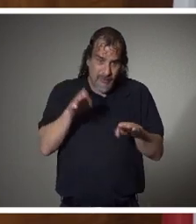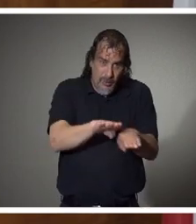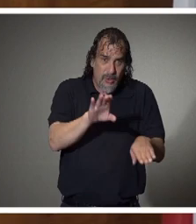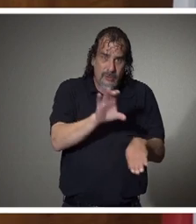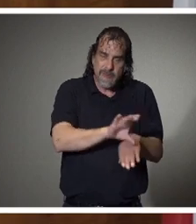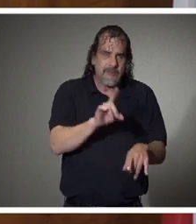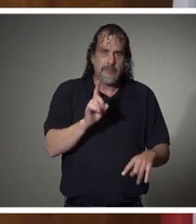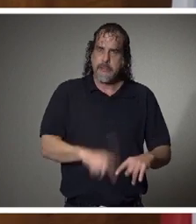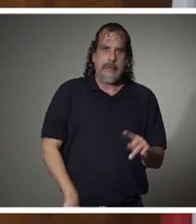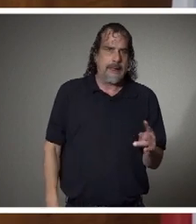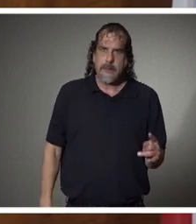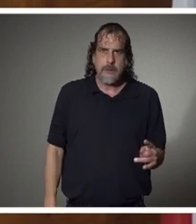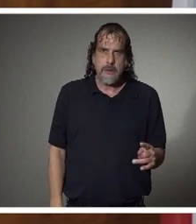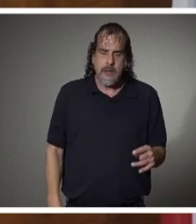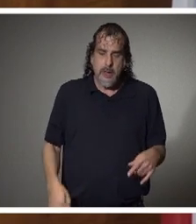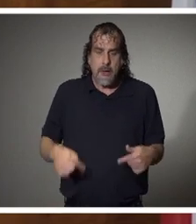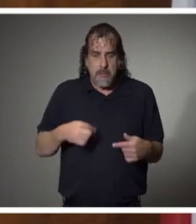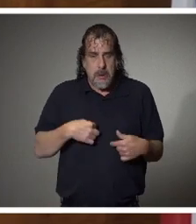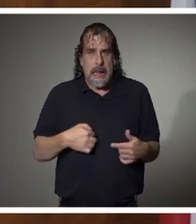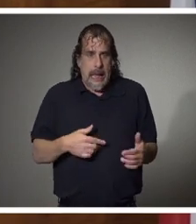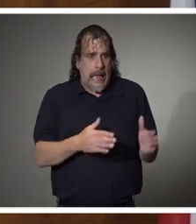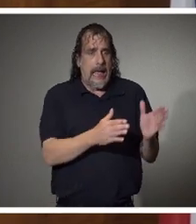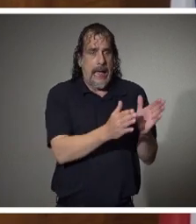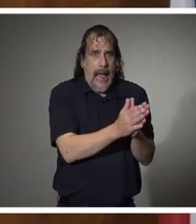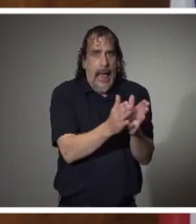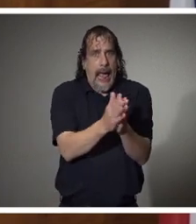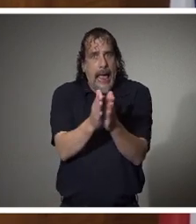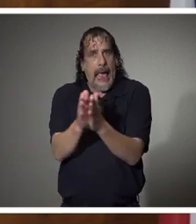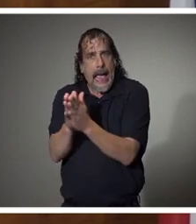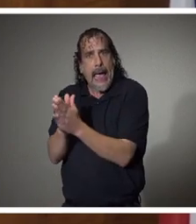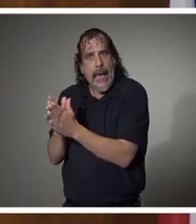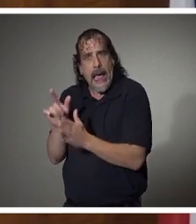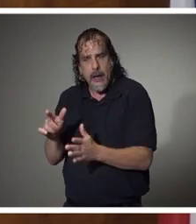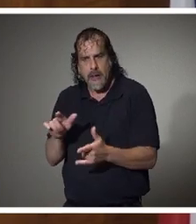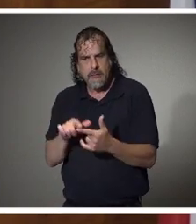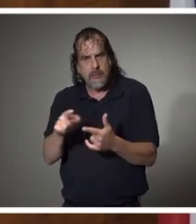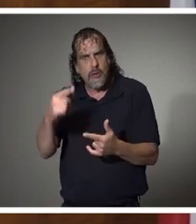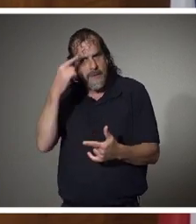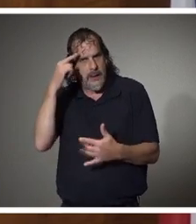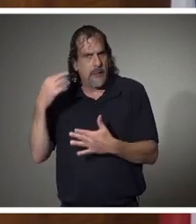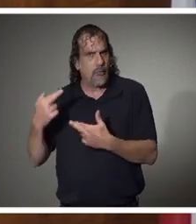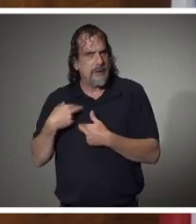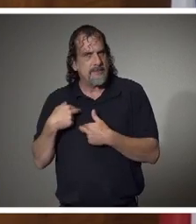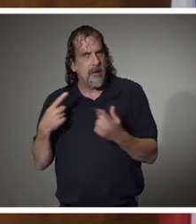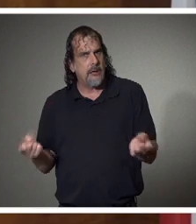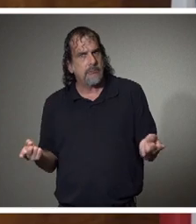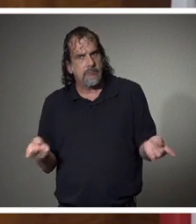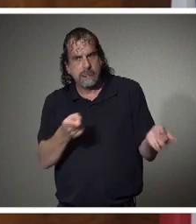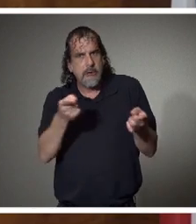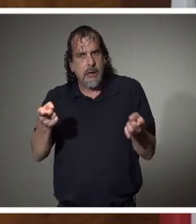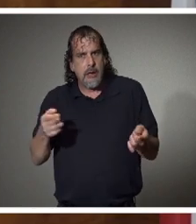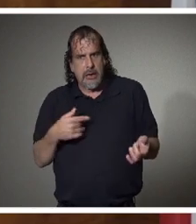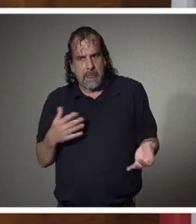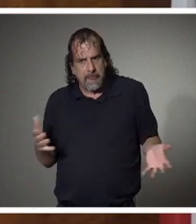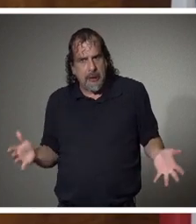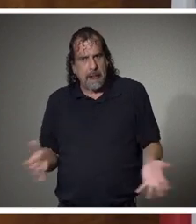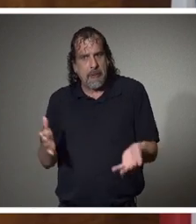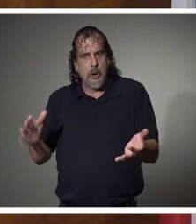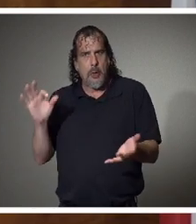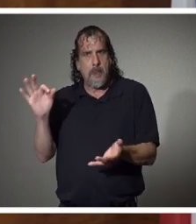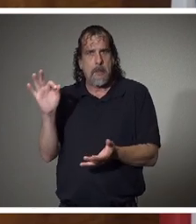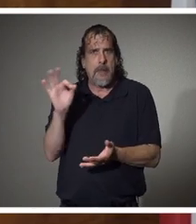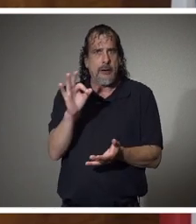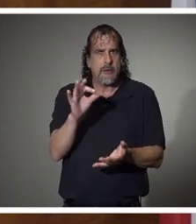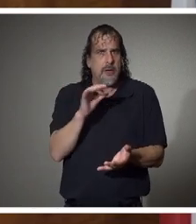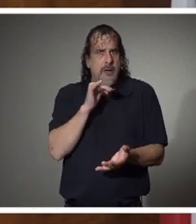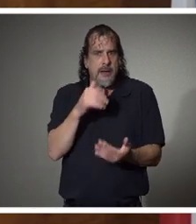do believe that I, as governor, can ask our pastors to be responsible, and we have encouraged our pastors to